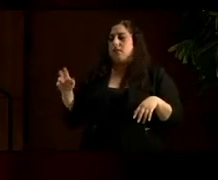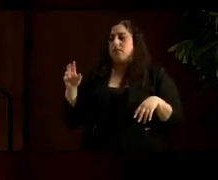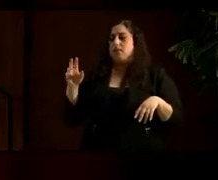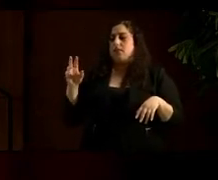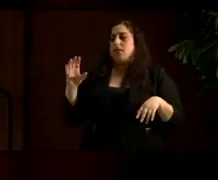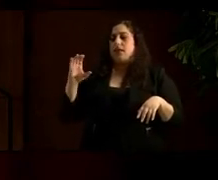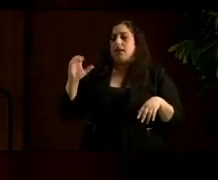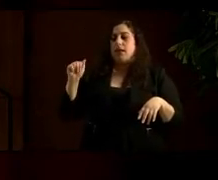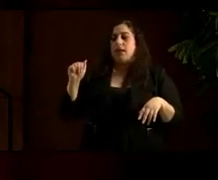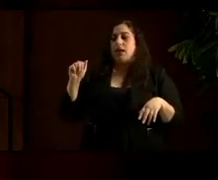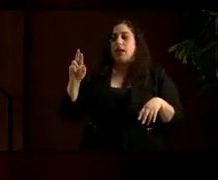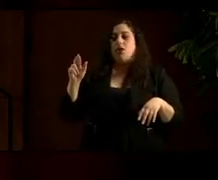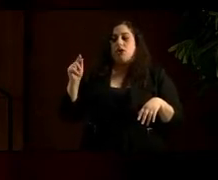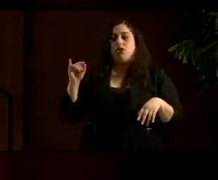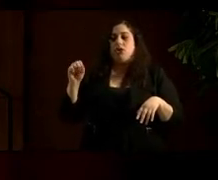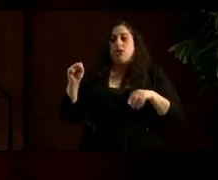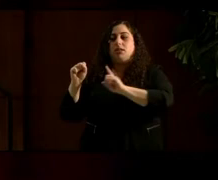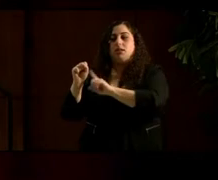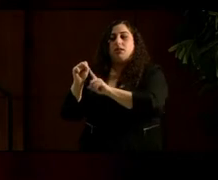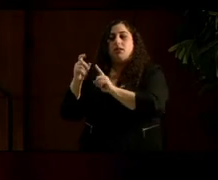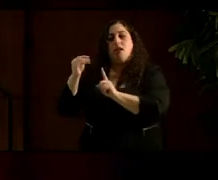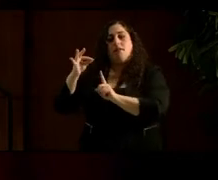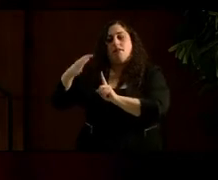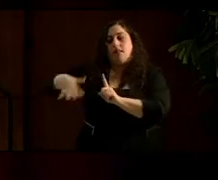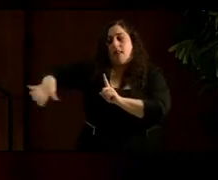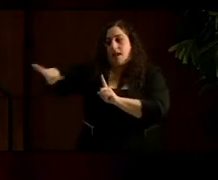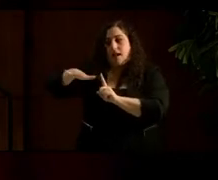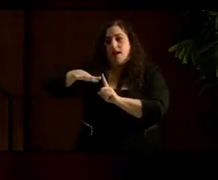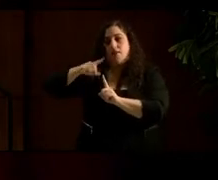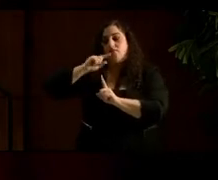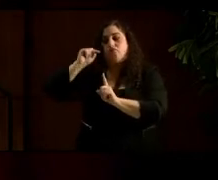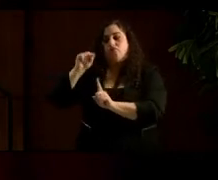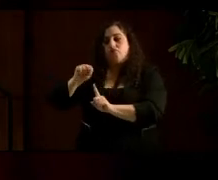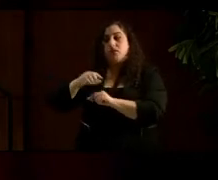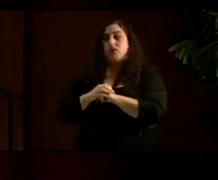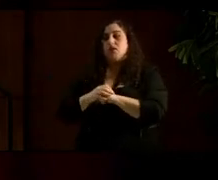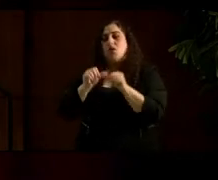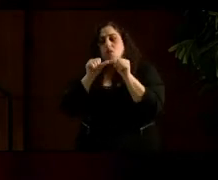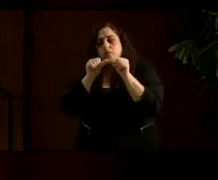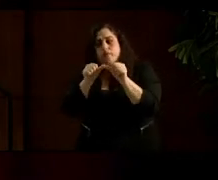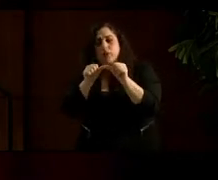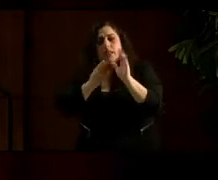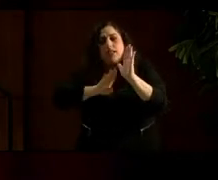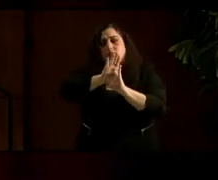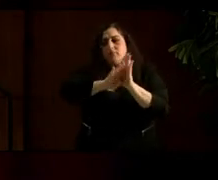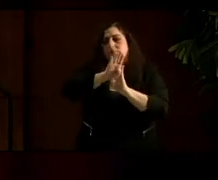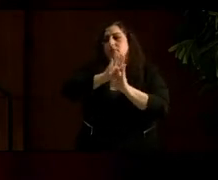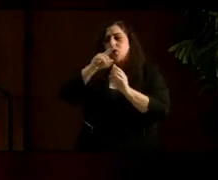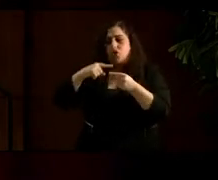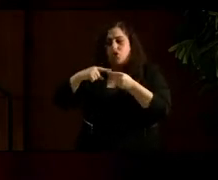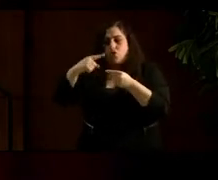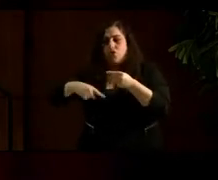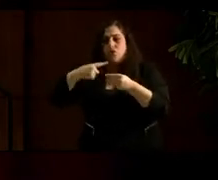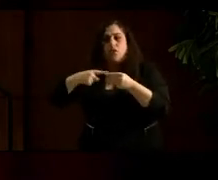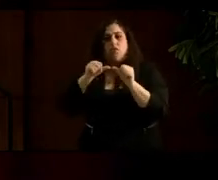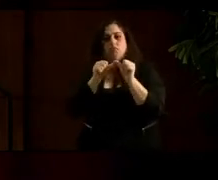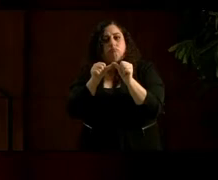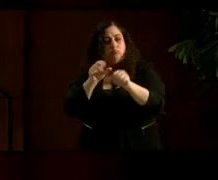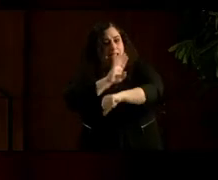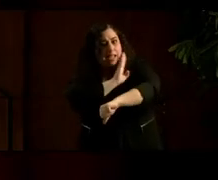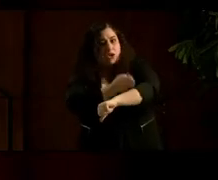and the untapped potential of renewable and alternative energy, and its connections with climate change and the Salton